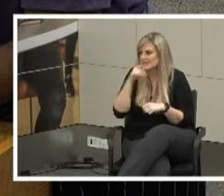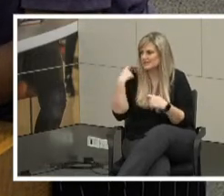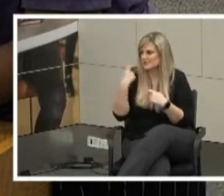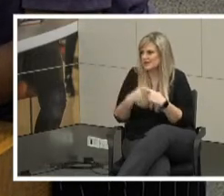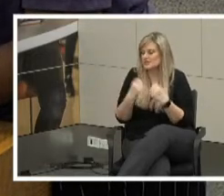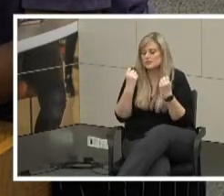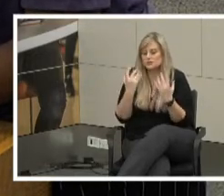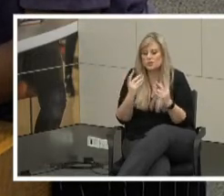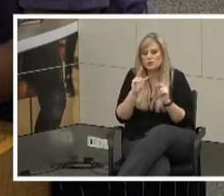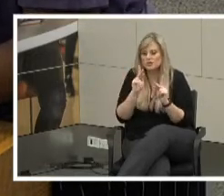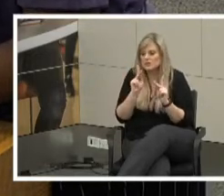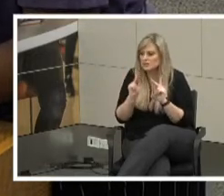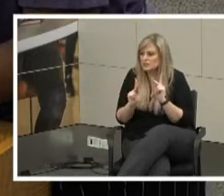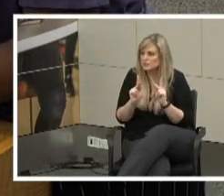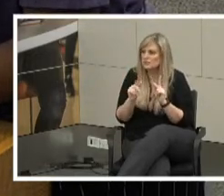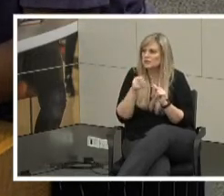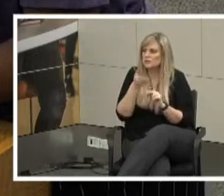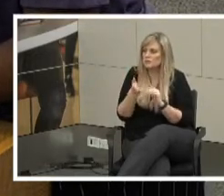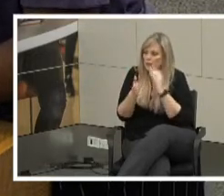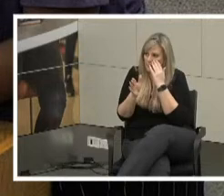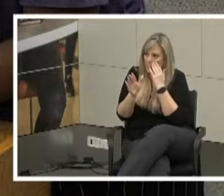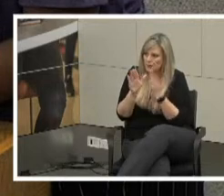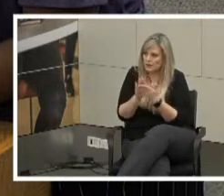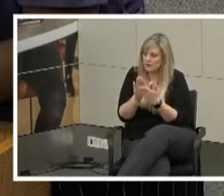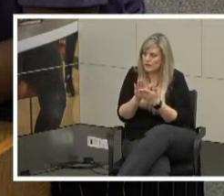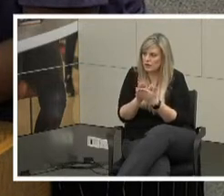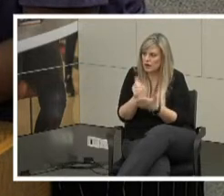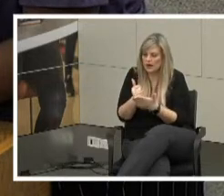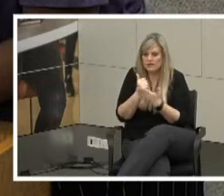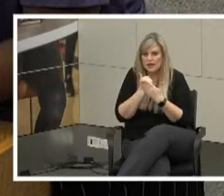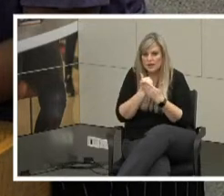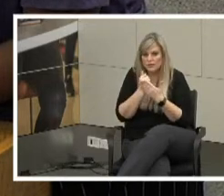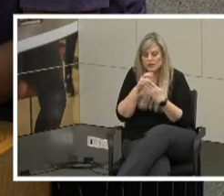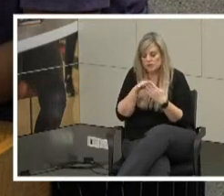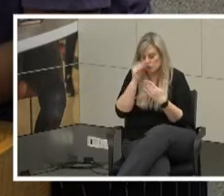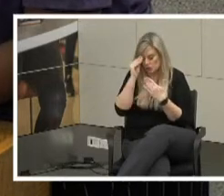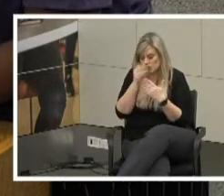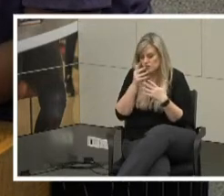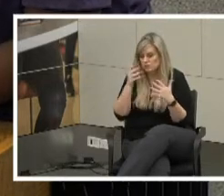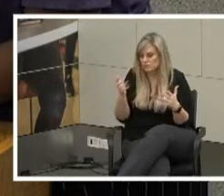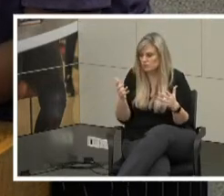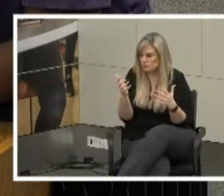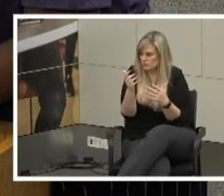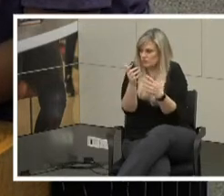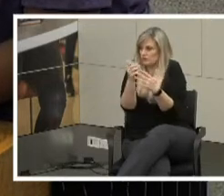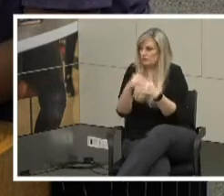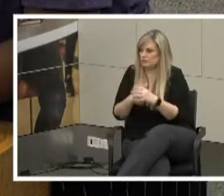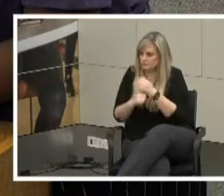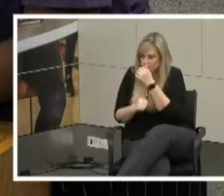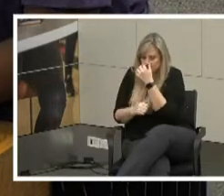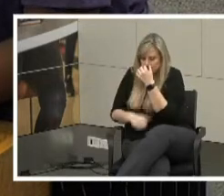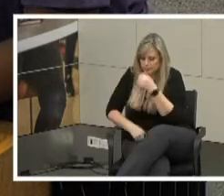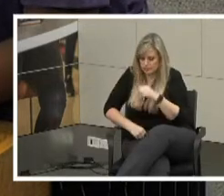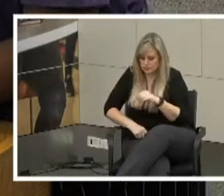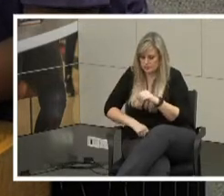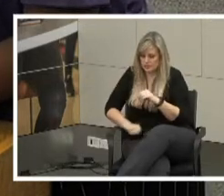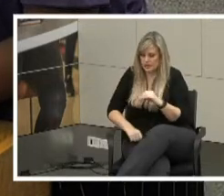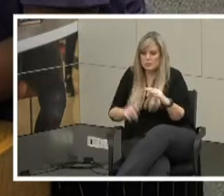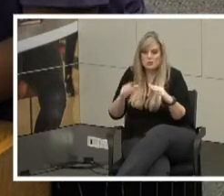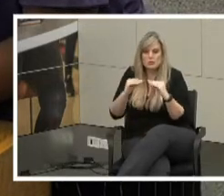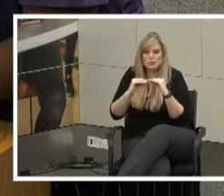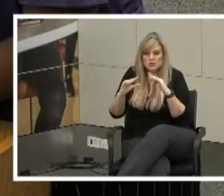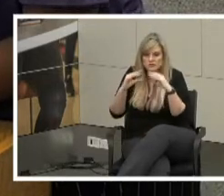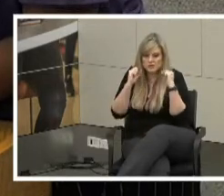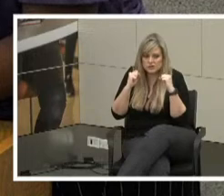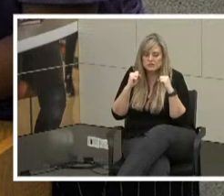where so many of the students and teachers speak Spanish has helped me to learn so much helped me to learn it so much faster I